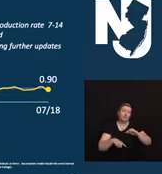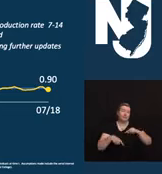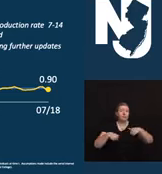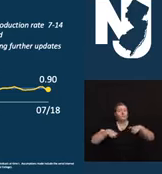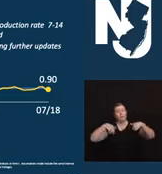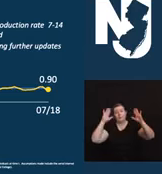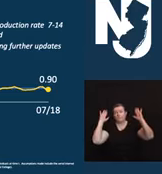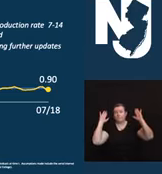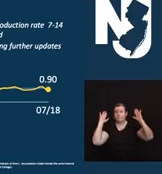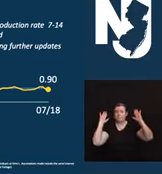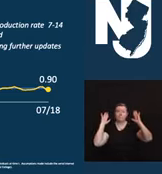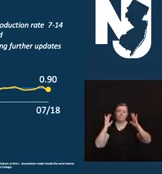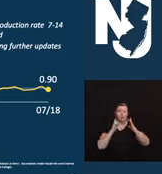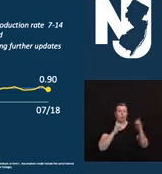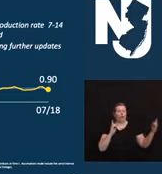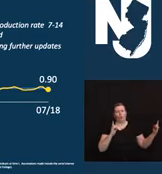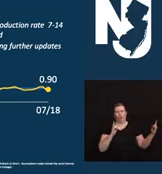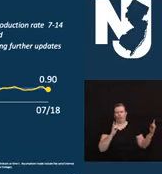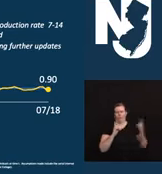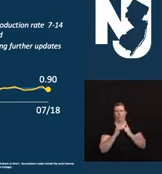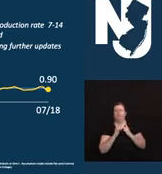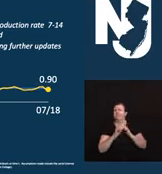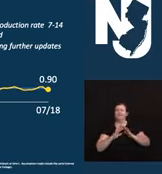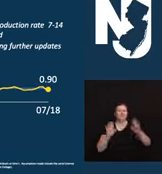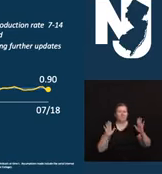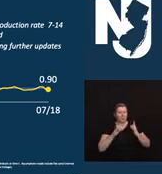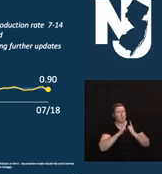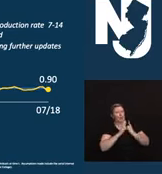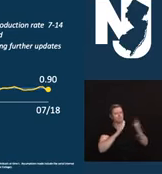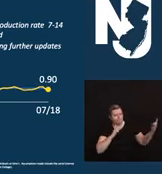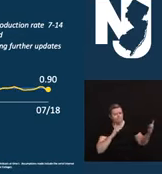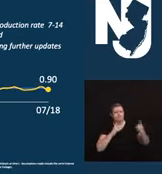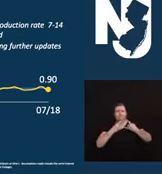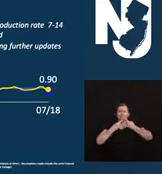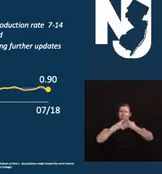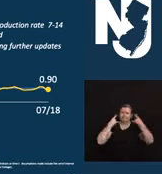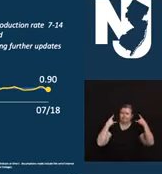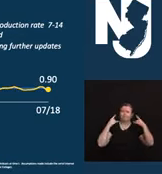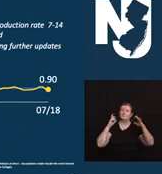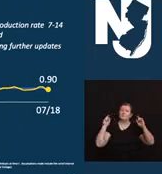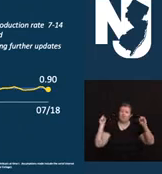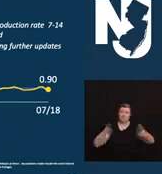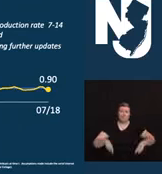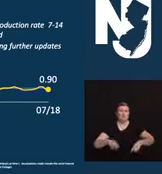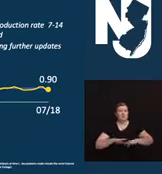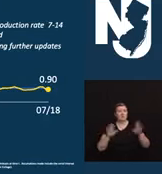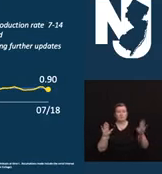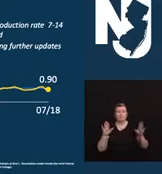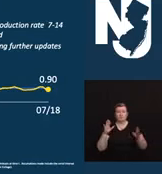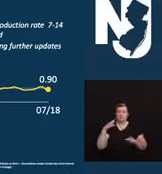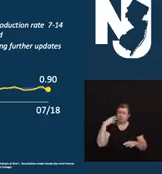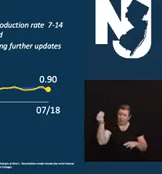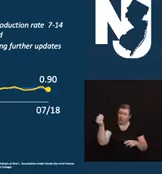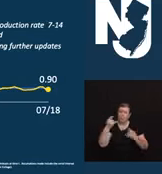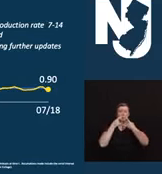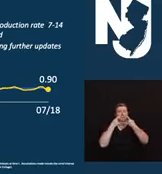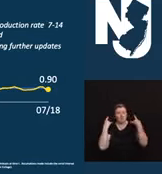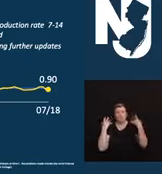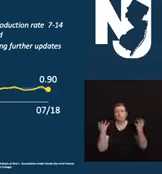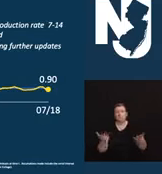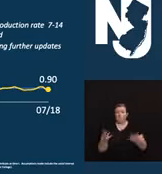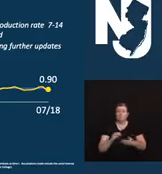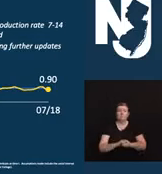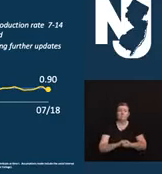distancing or in our need for you all and all of us to wear our face coverings when out in public. In fact, these practices are how we are keeping